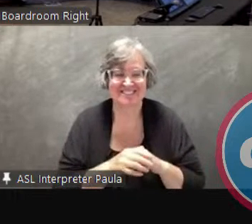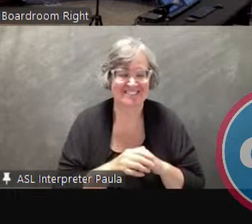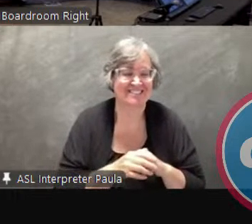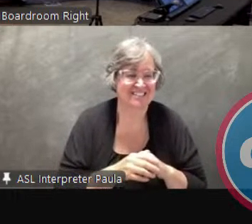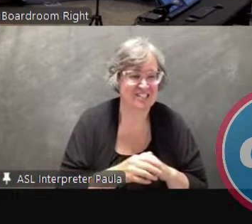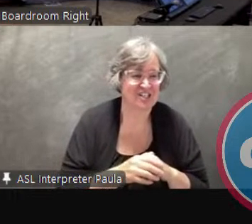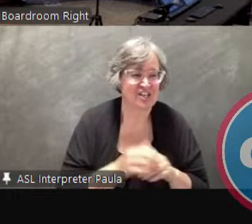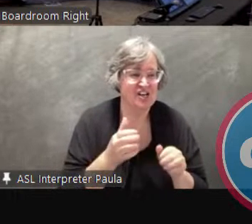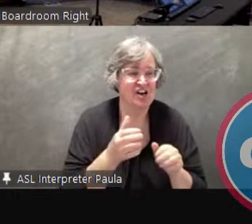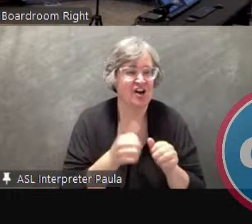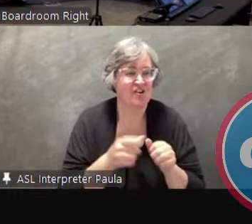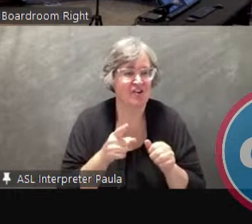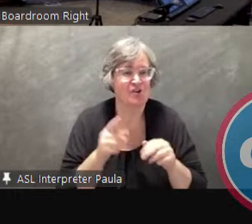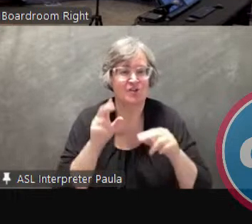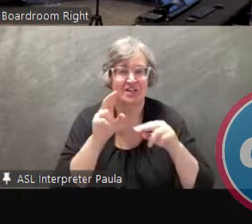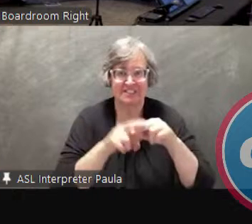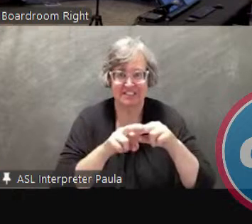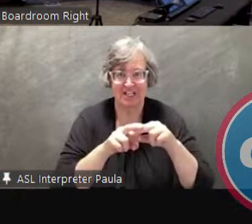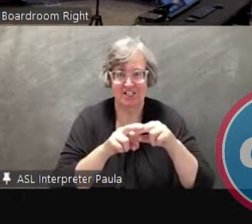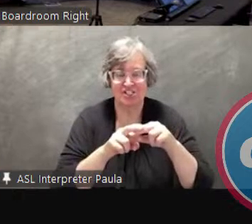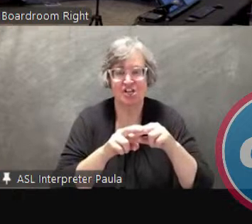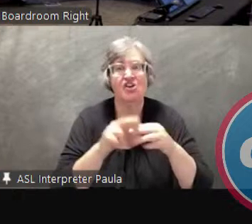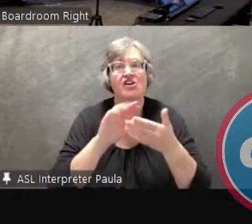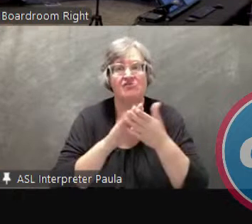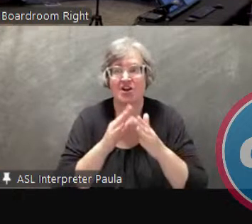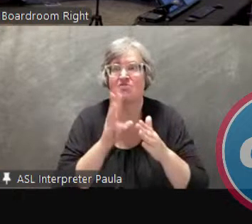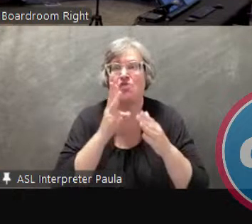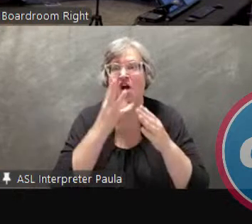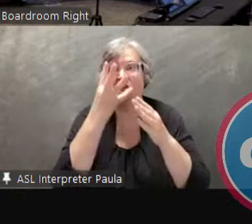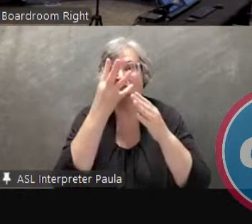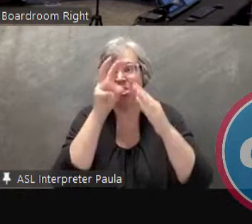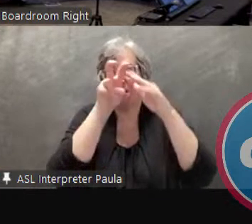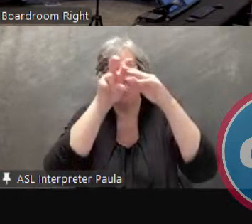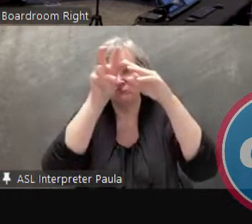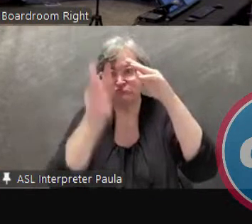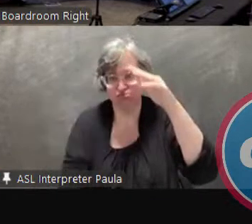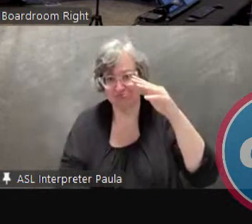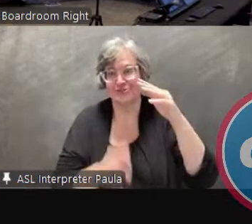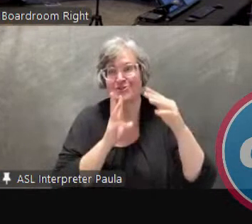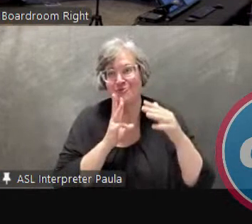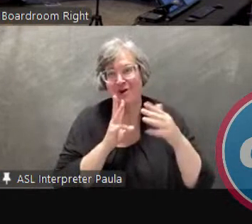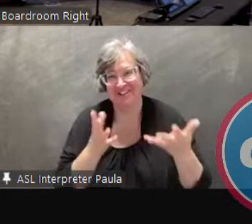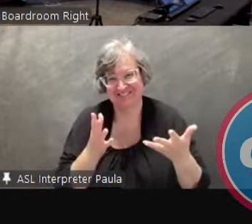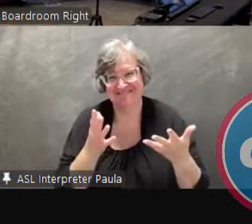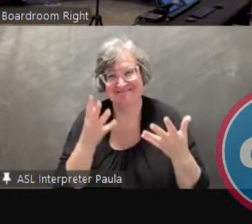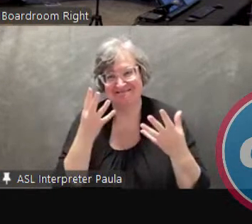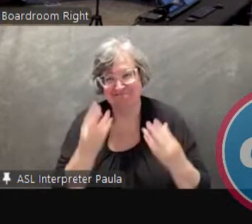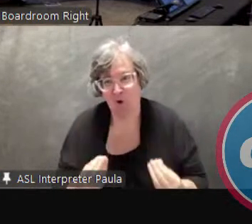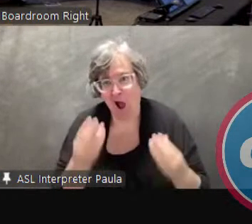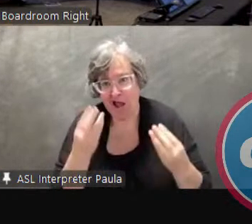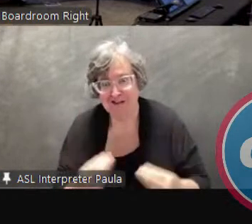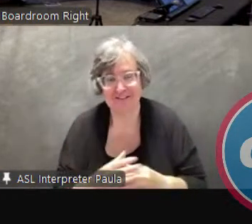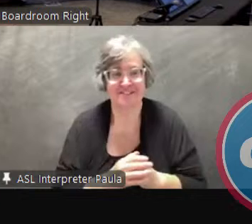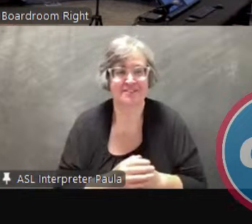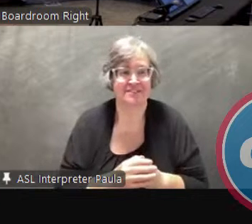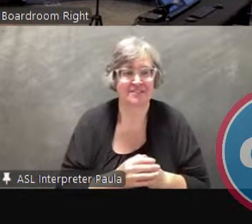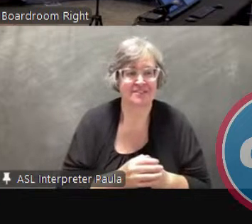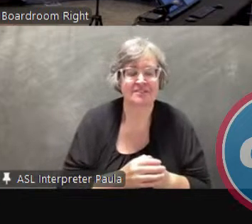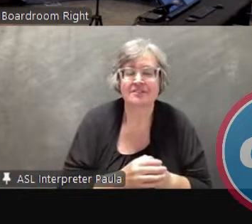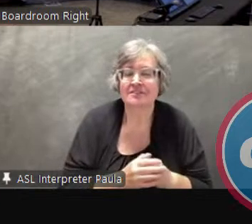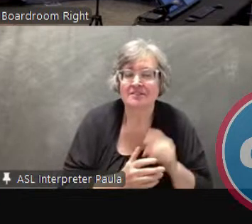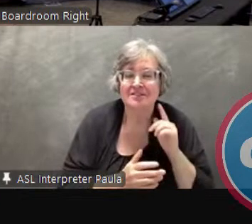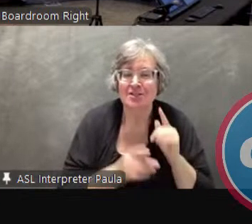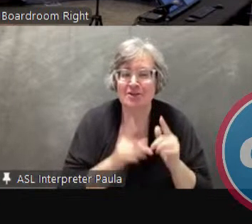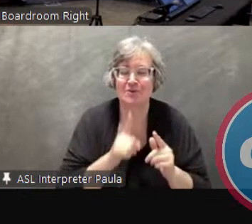who sat above the tank left drenched, including Mr. Mooney. It was all for a very good cause and one that we were